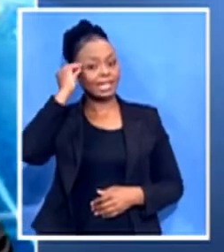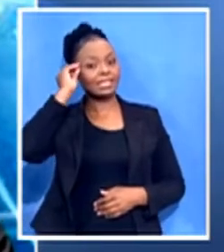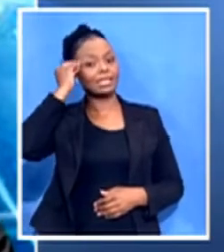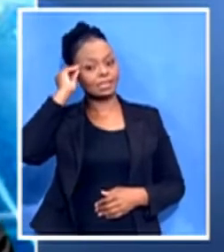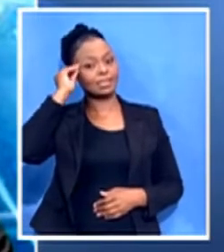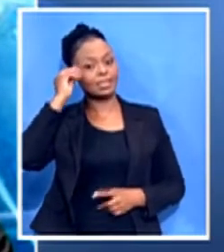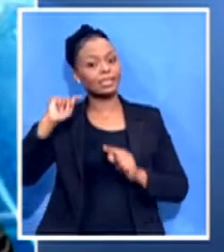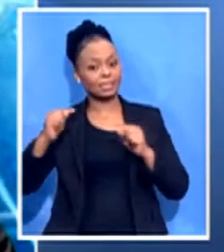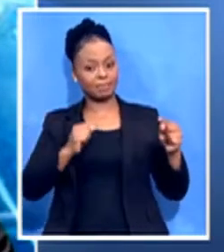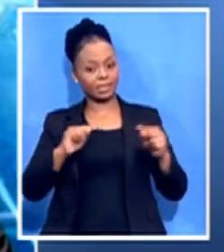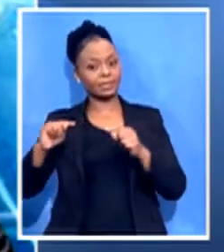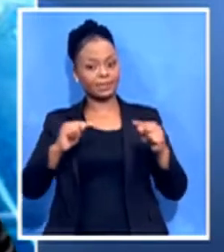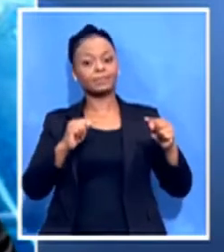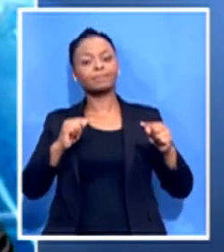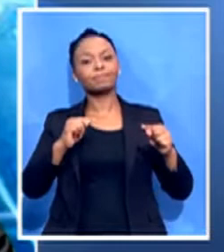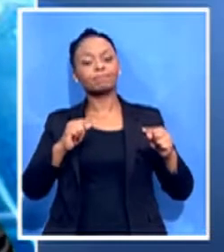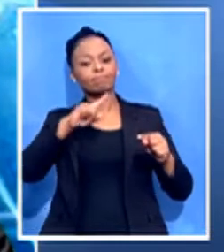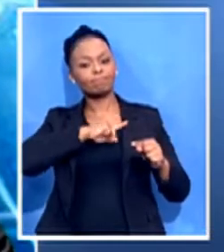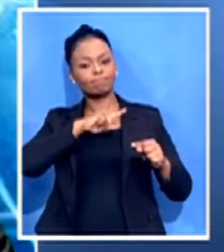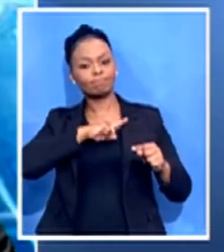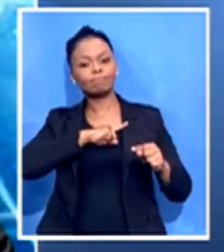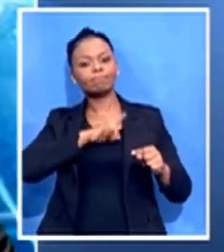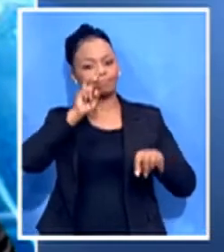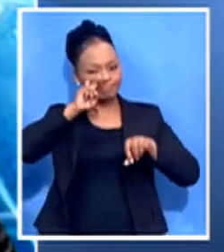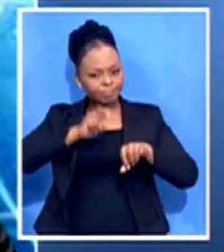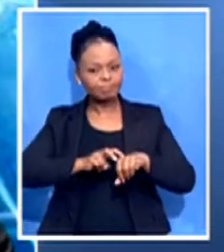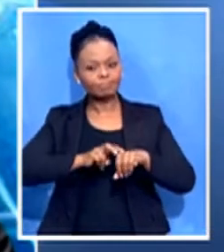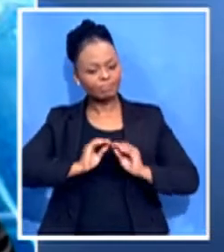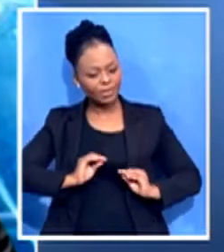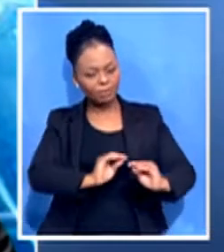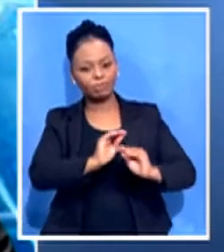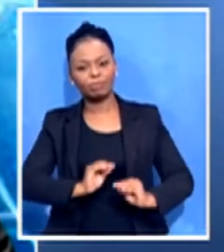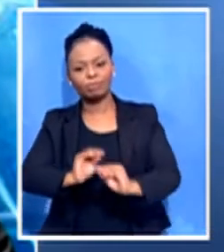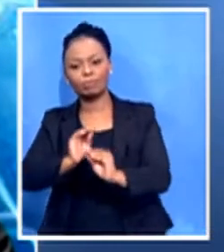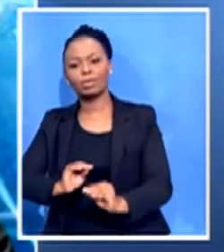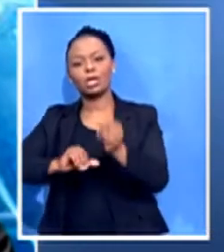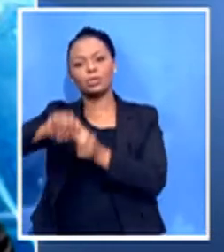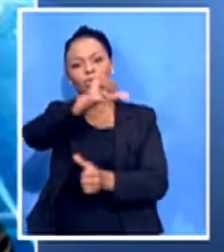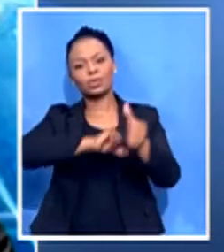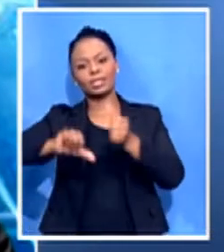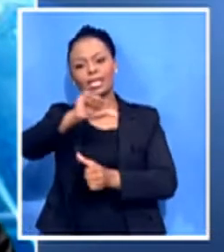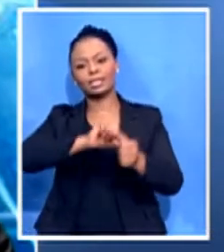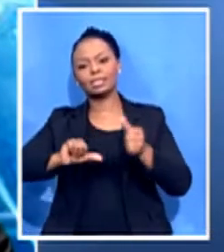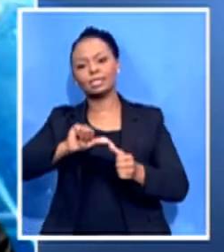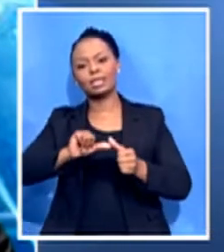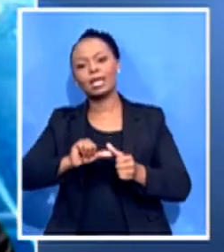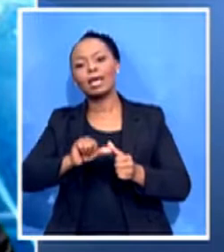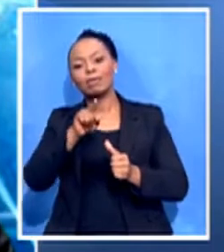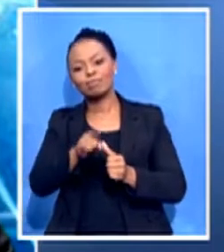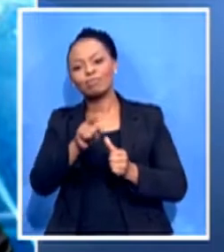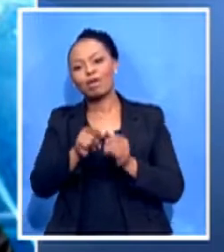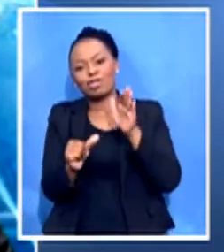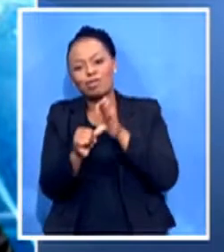need to educate the society about the importance of vaccines. We know that there